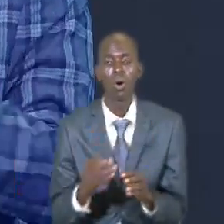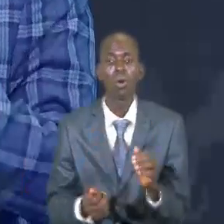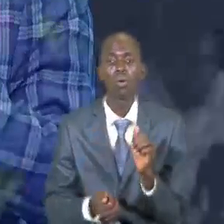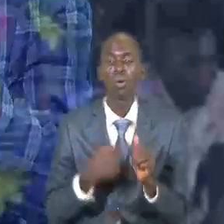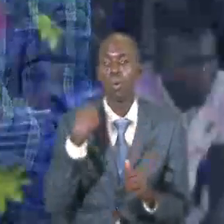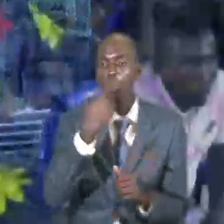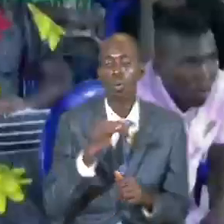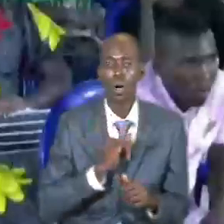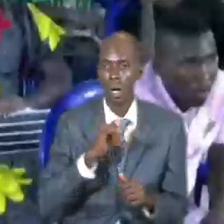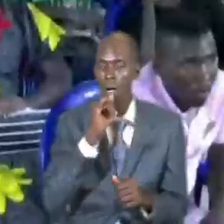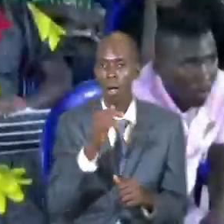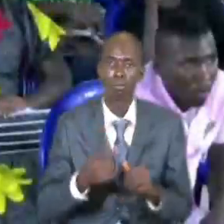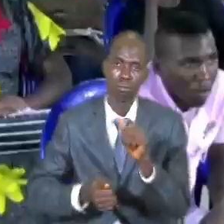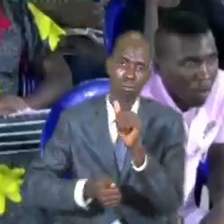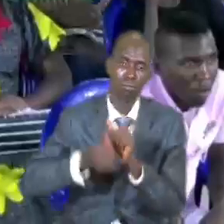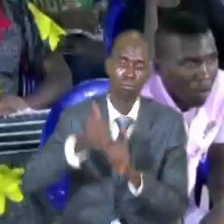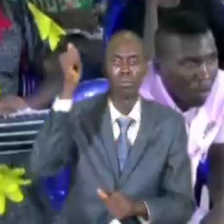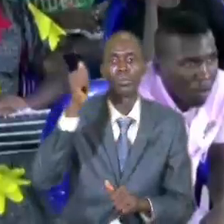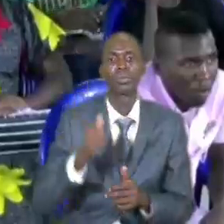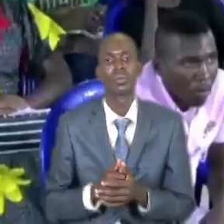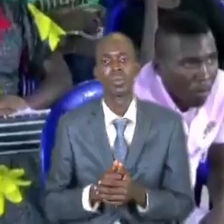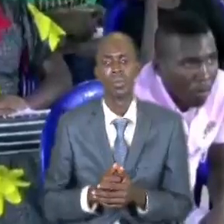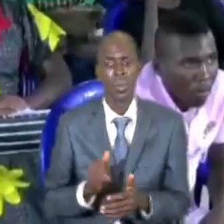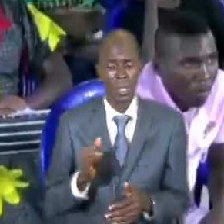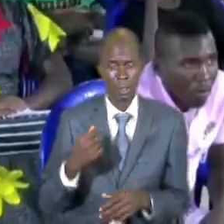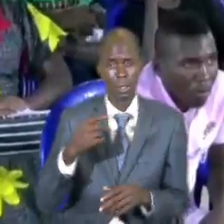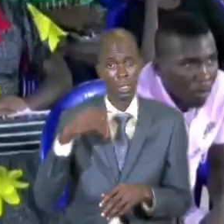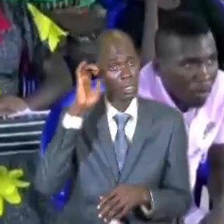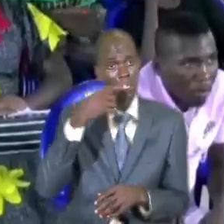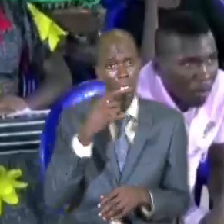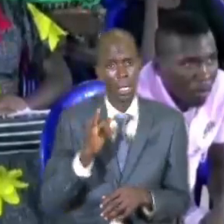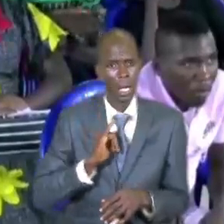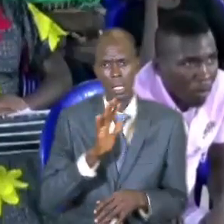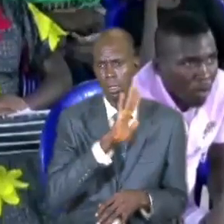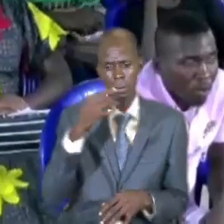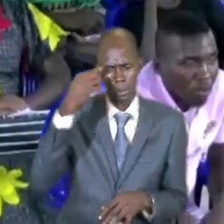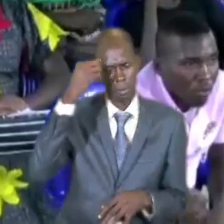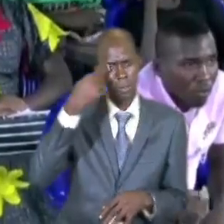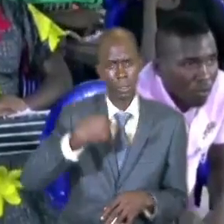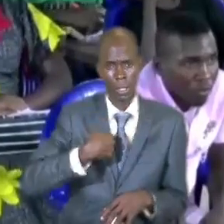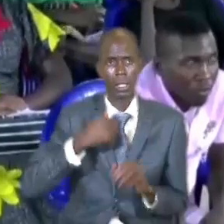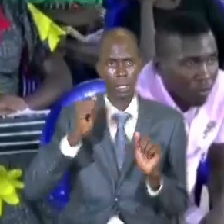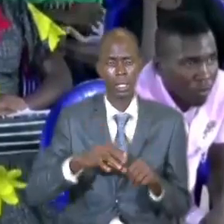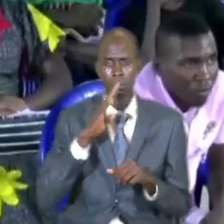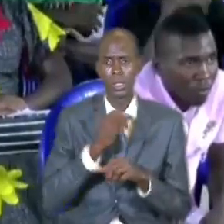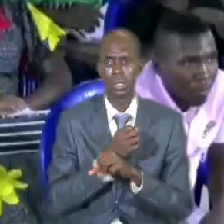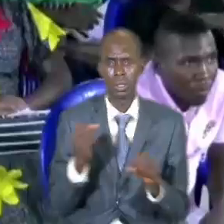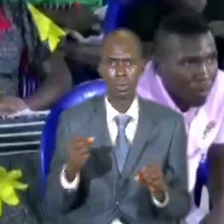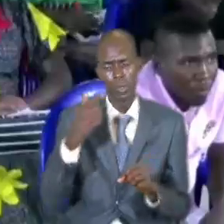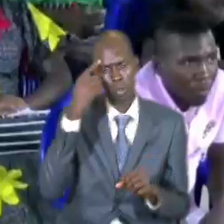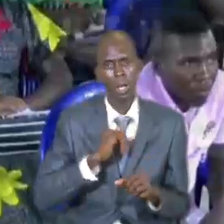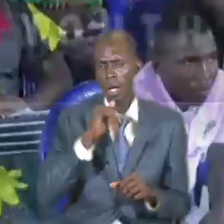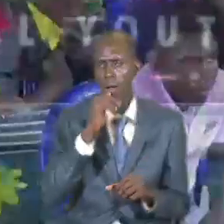said, I never thought I could be saved, of whom I am chief. He said, gather all the sinners